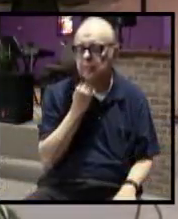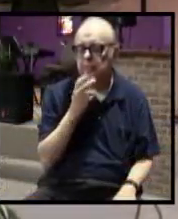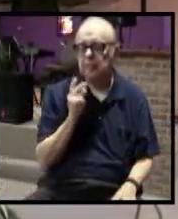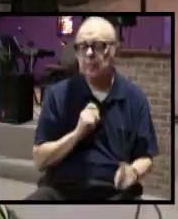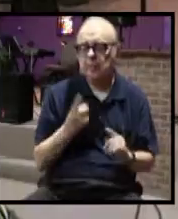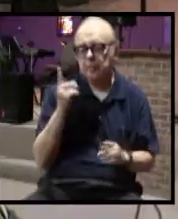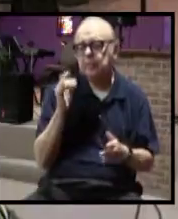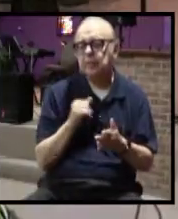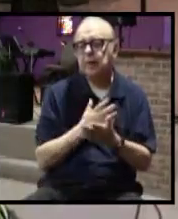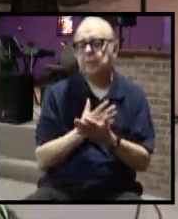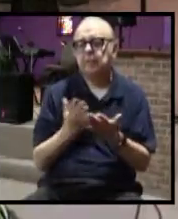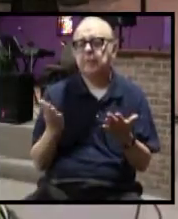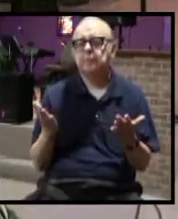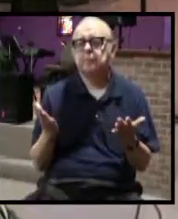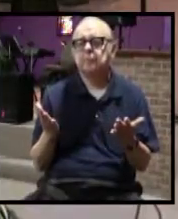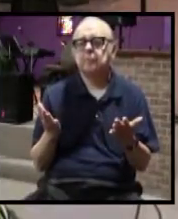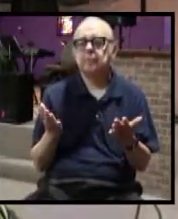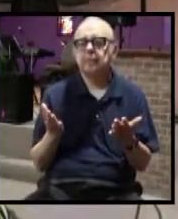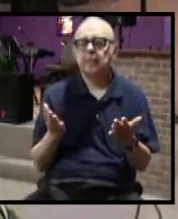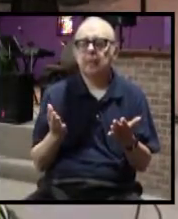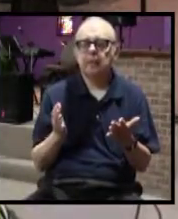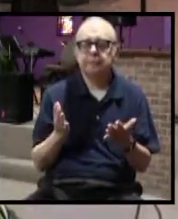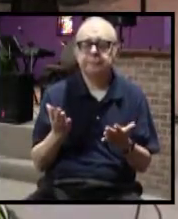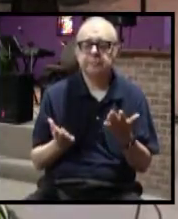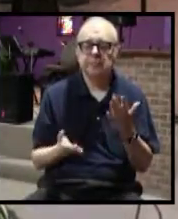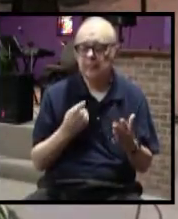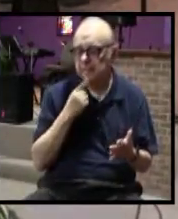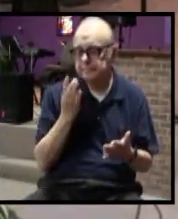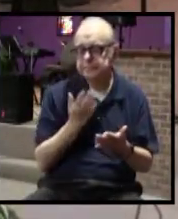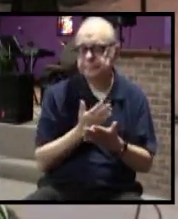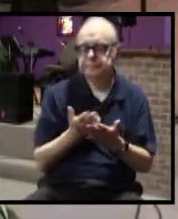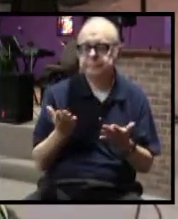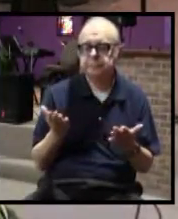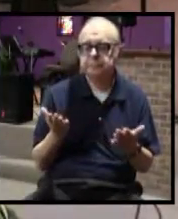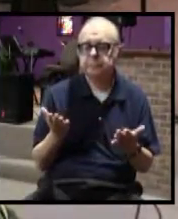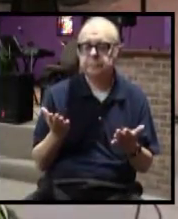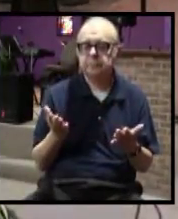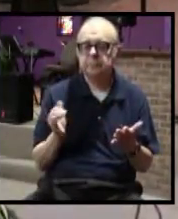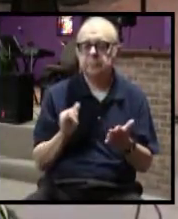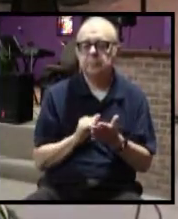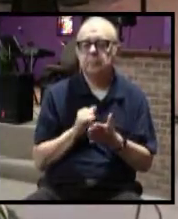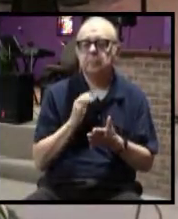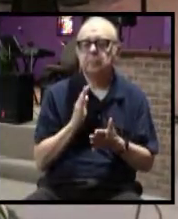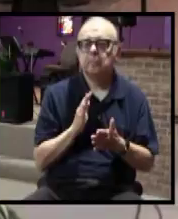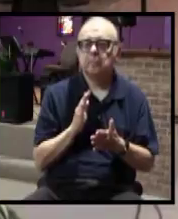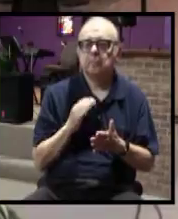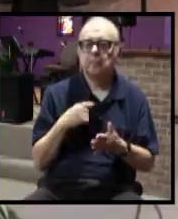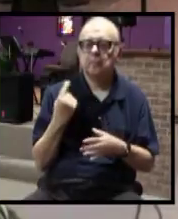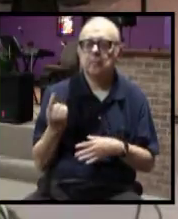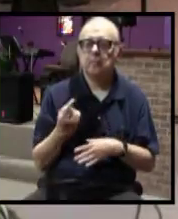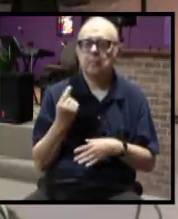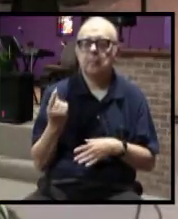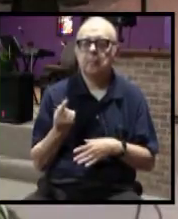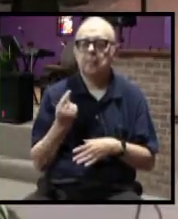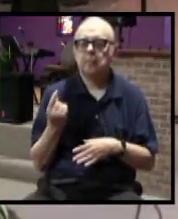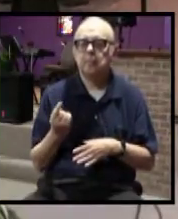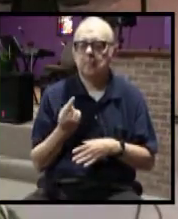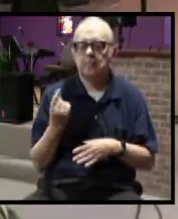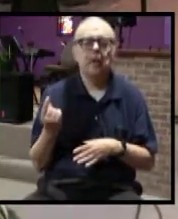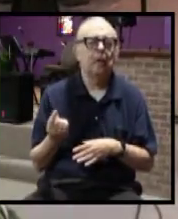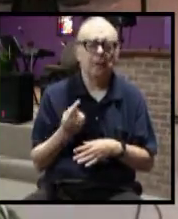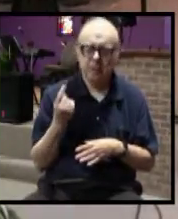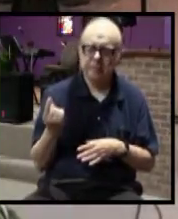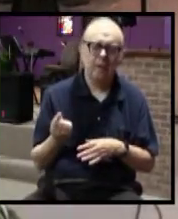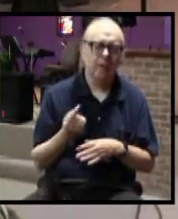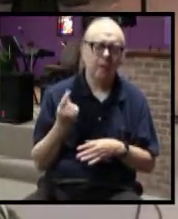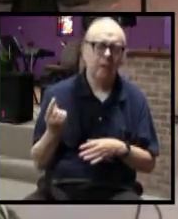Israelites and saying, listen, do you understand something? May I say something to you? God has always been,